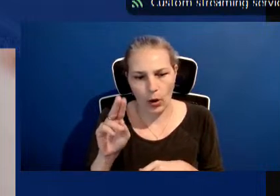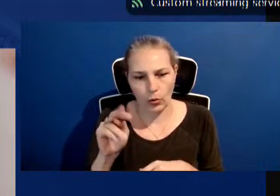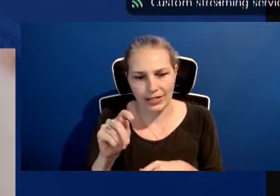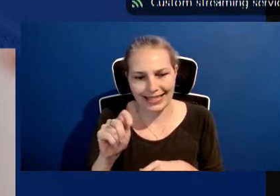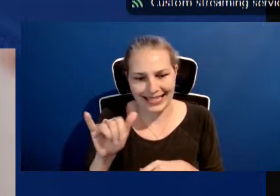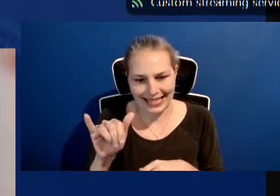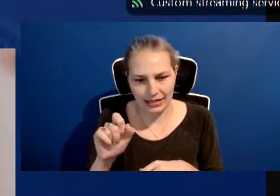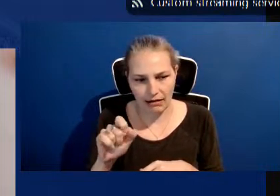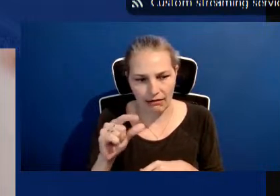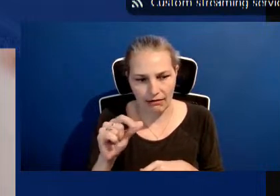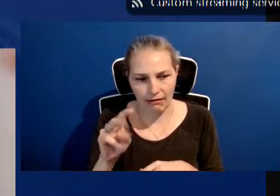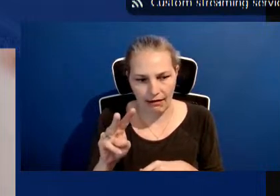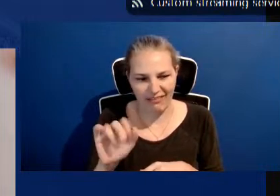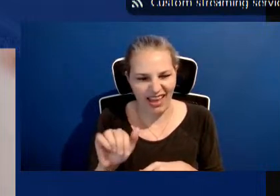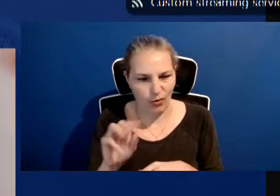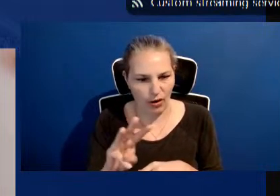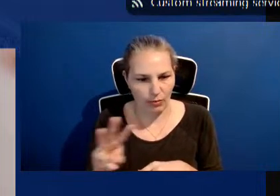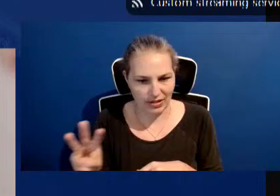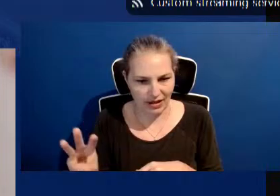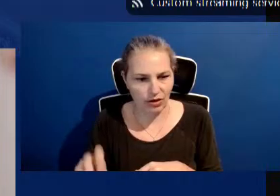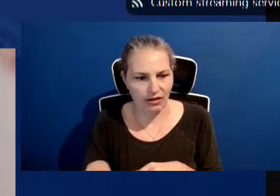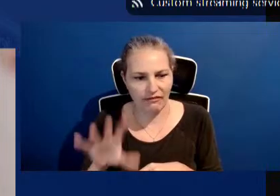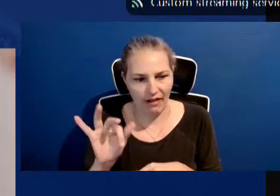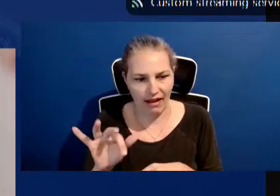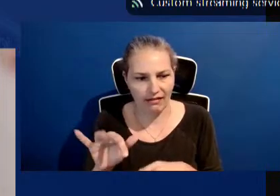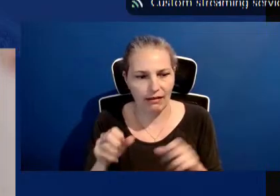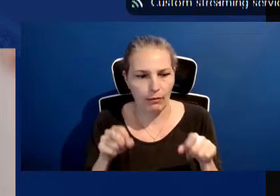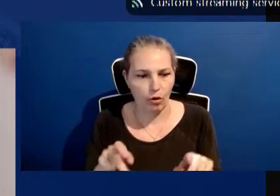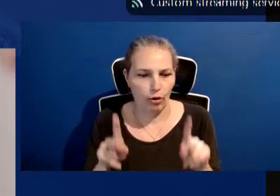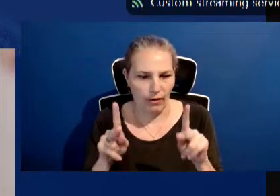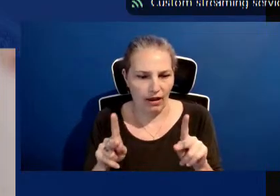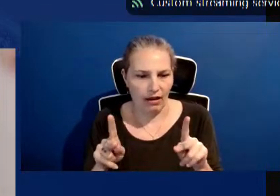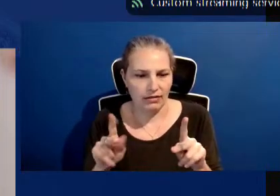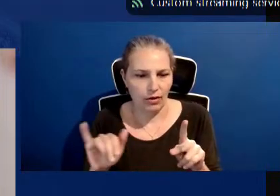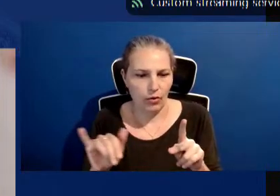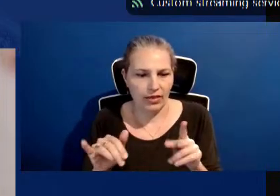refund webpage. So you'll find the form there and it can be submitted to